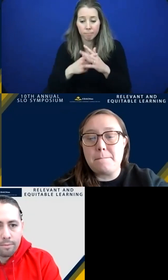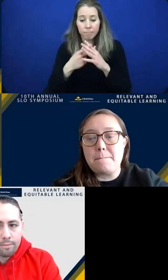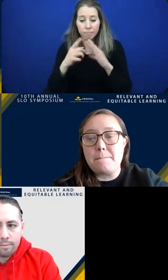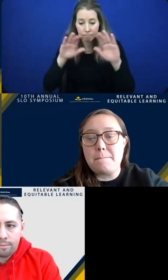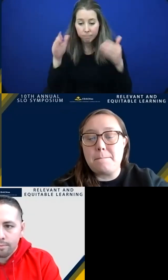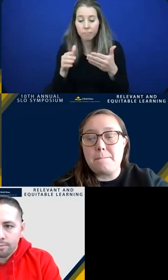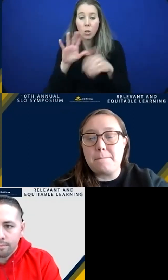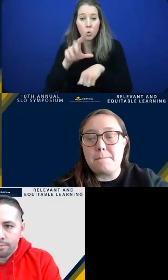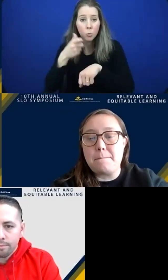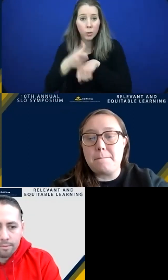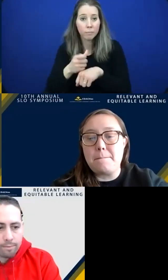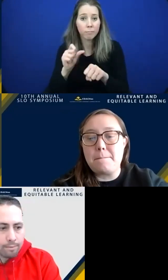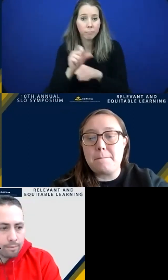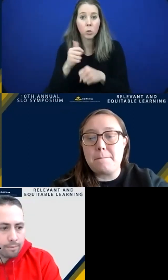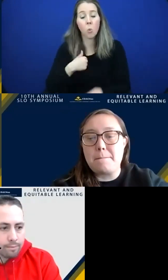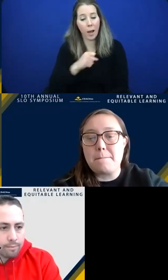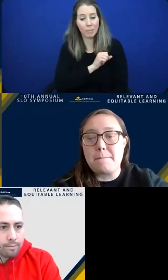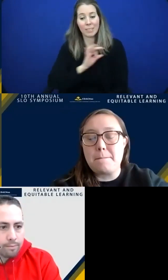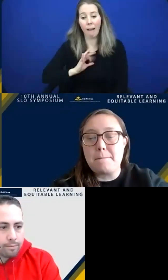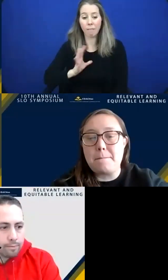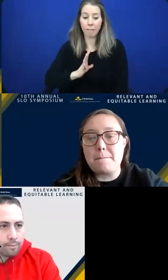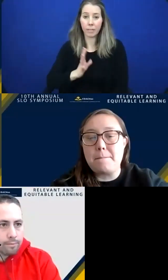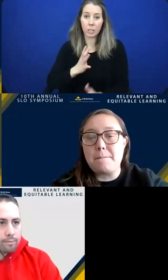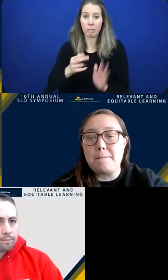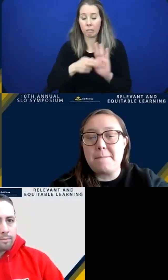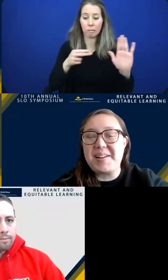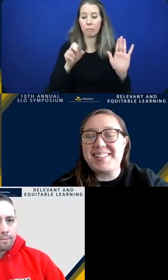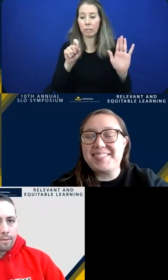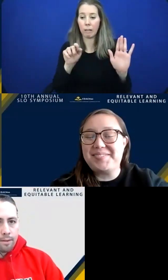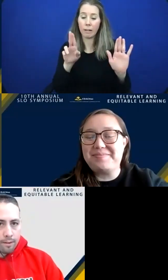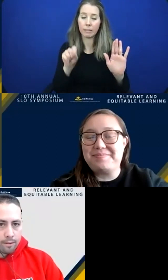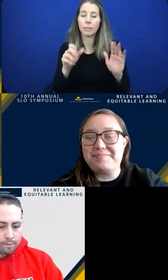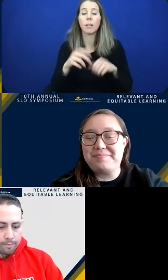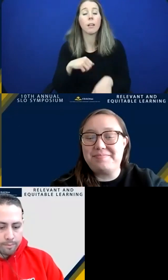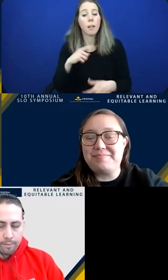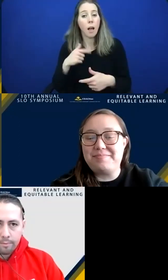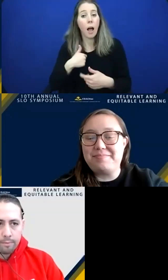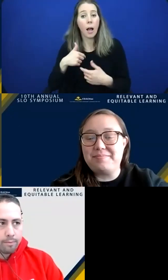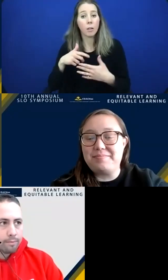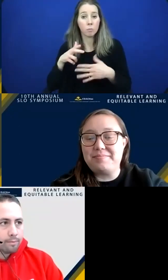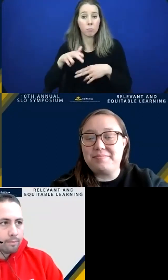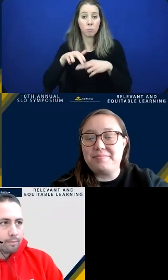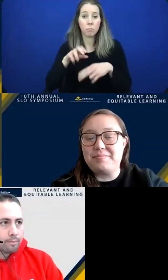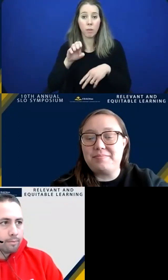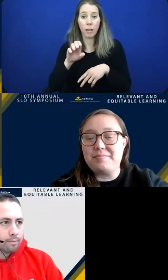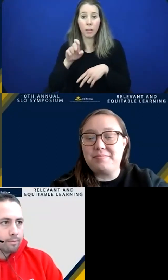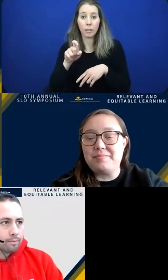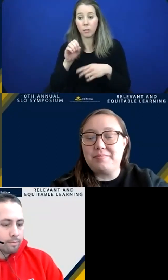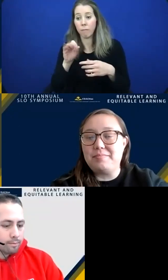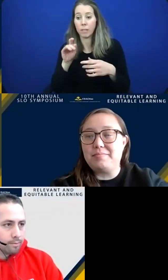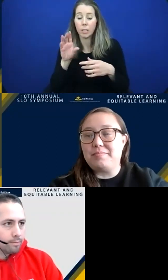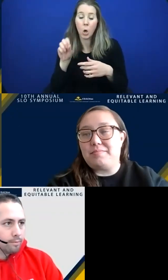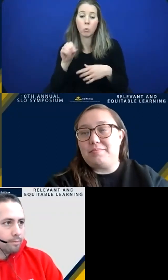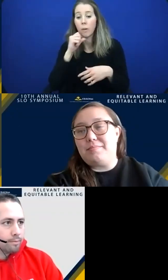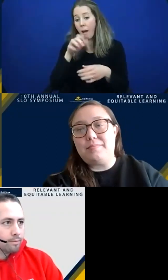work, so I'm staff officially, staff status or whatever, I guess. And I sit as an ex officioso non-voting member